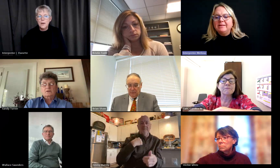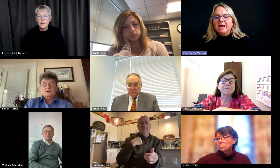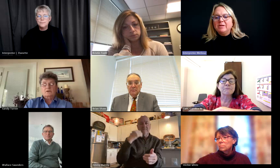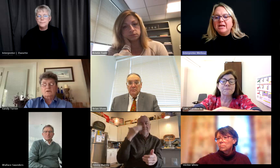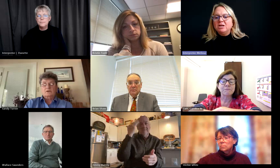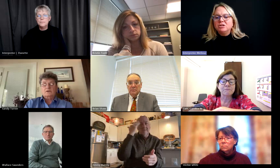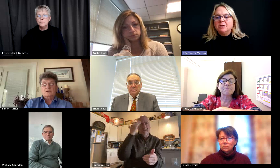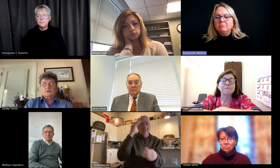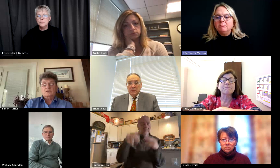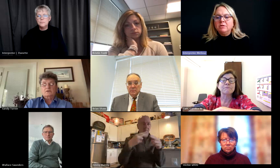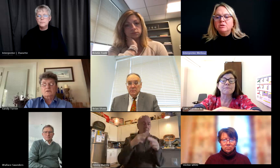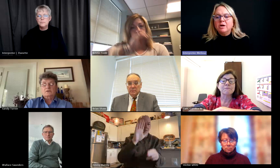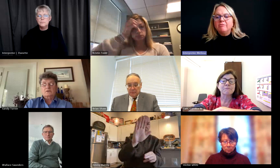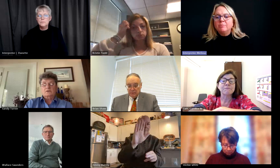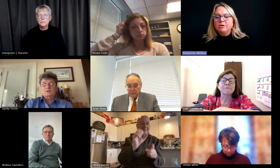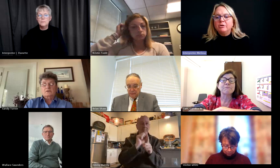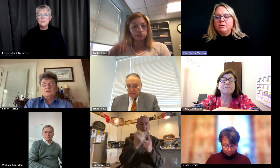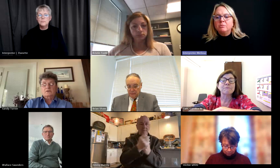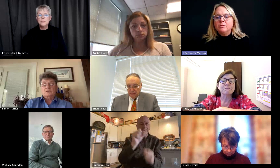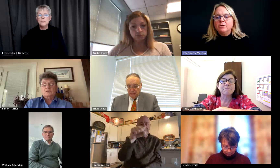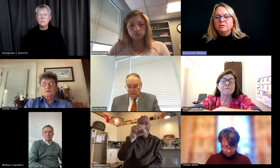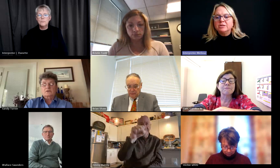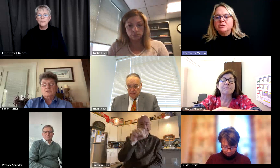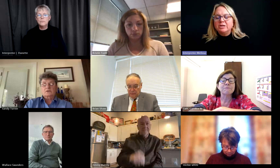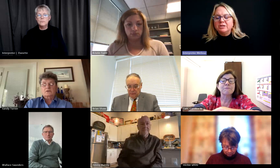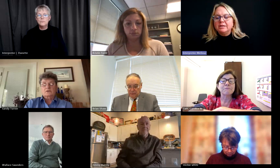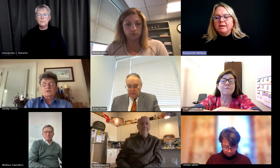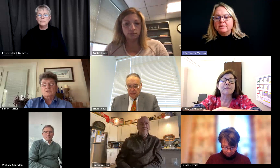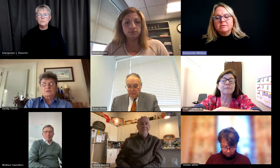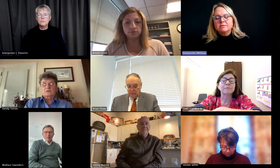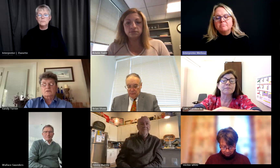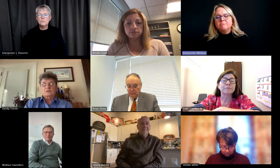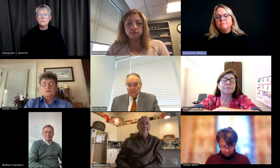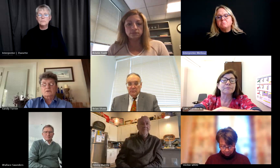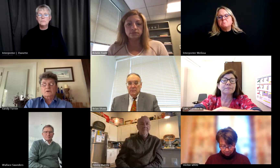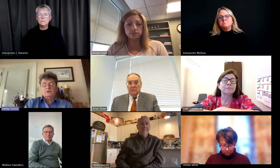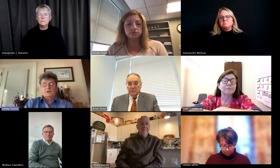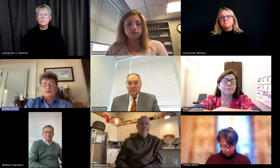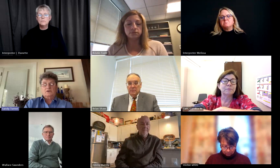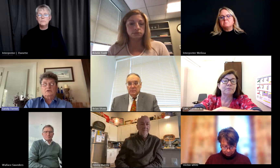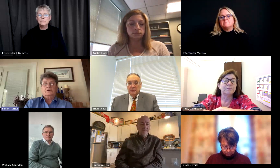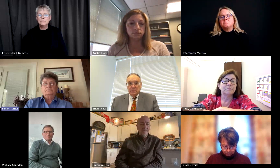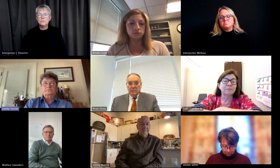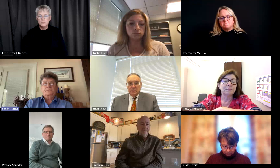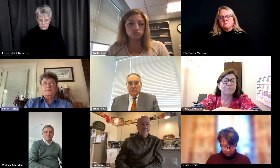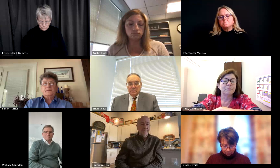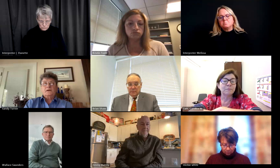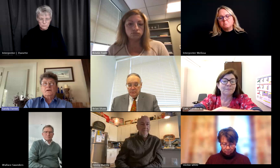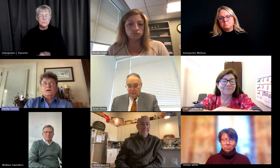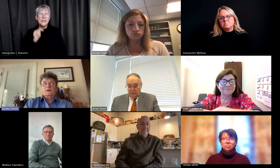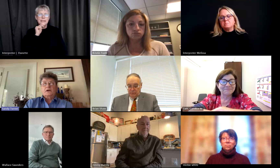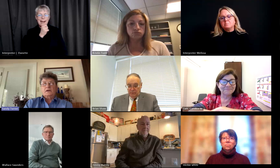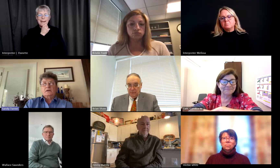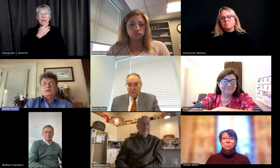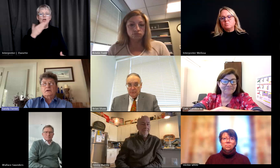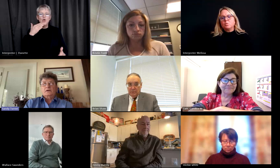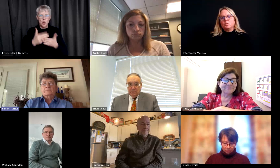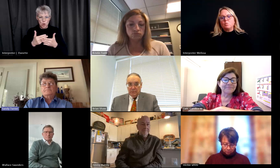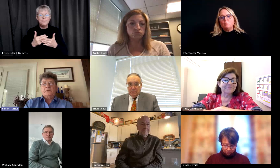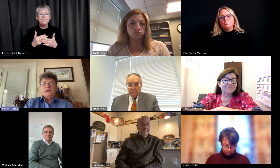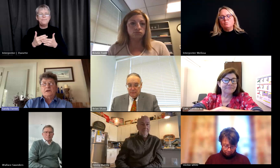resume and the application, so I'm familiar with her situation, yes. Okay, good.